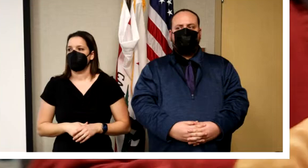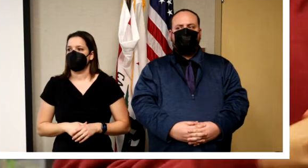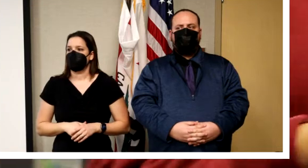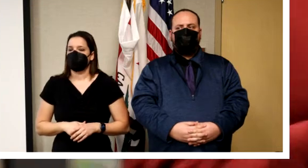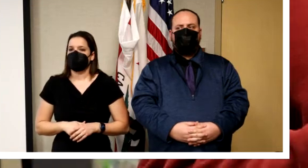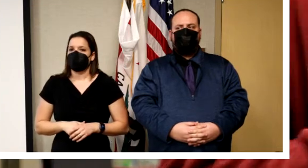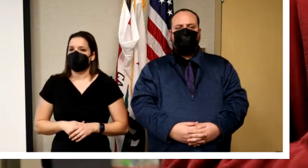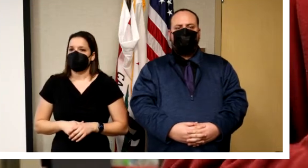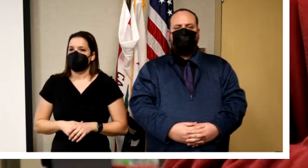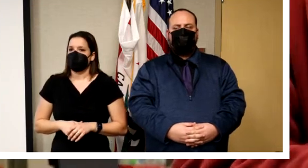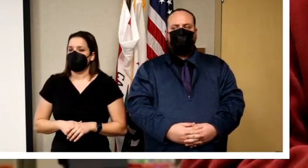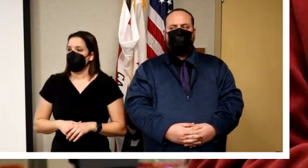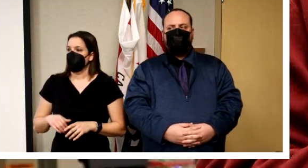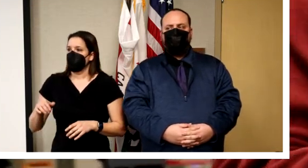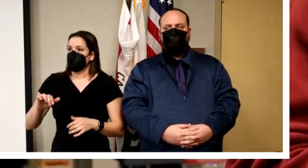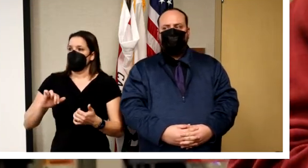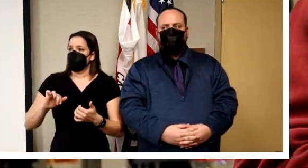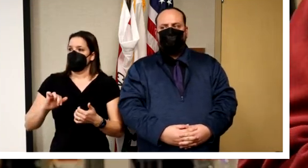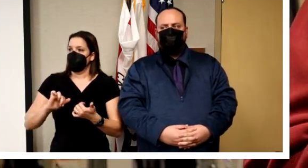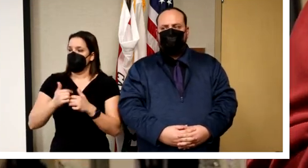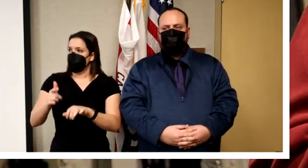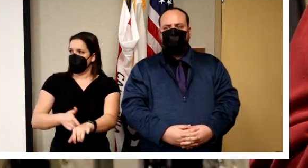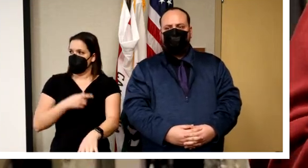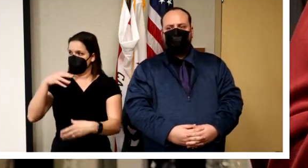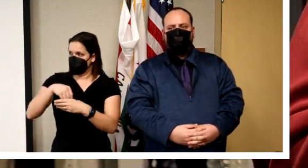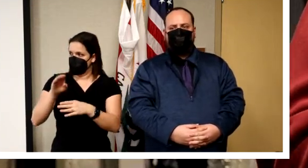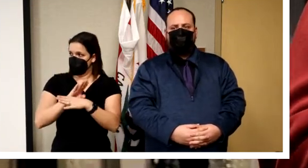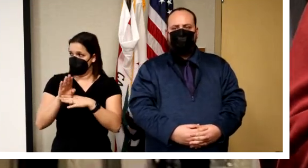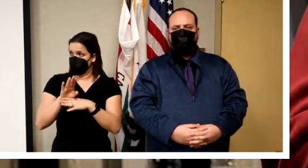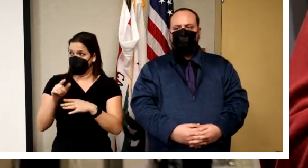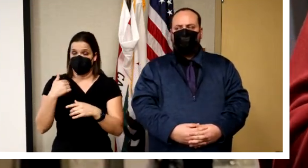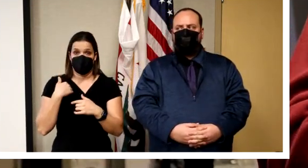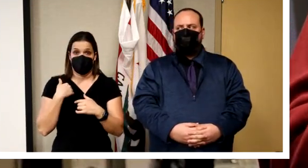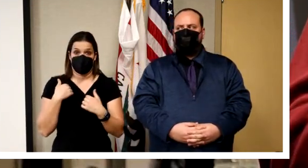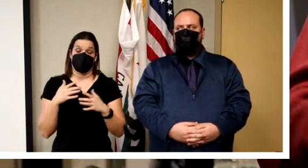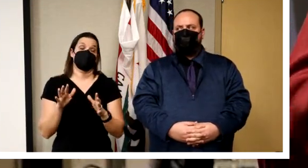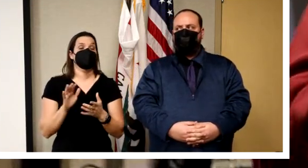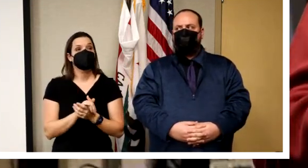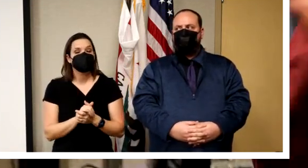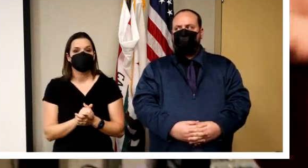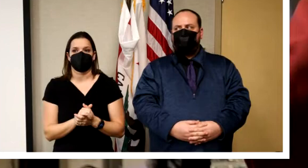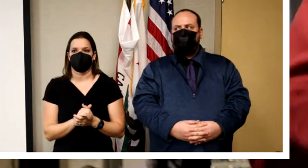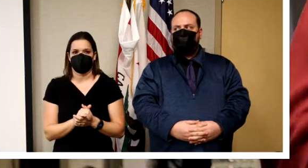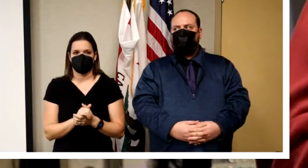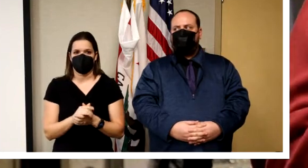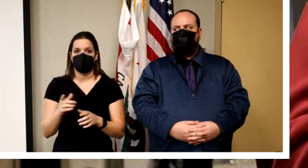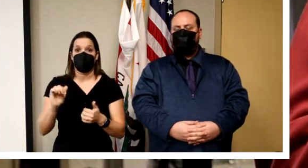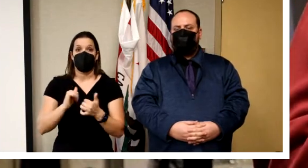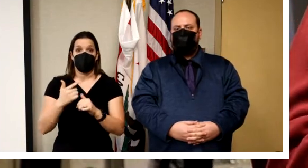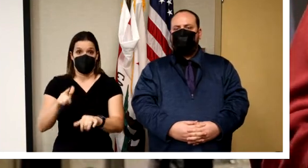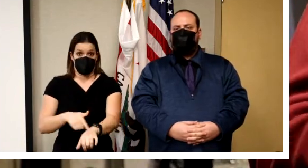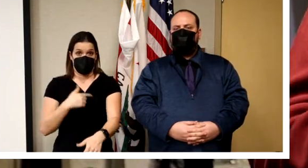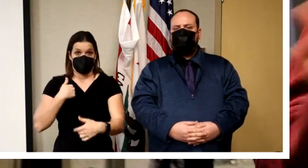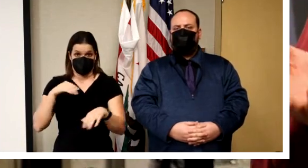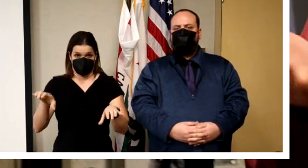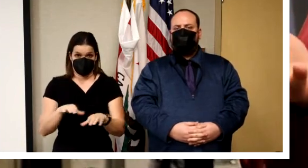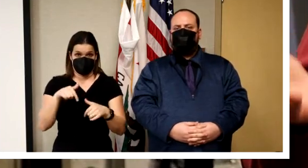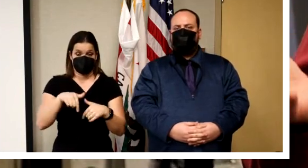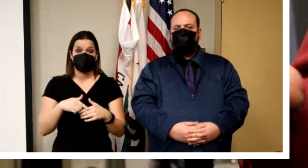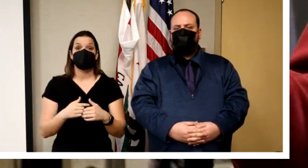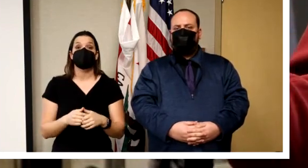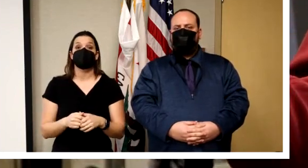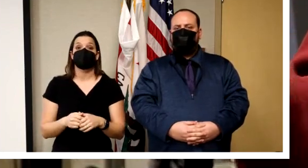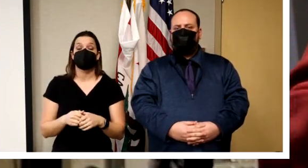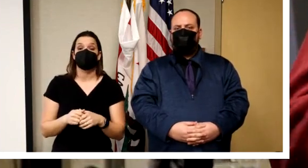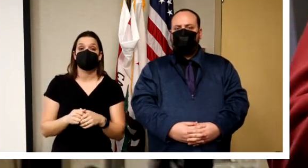Yes, ma'am. How long have you been in business? Well, I've been doing this, she asked how long I've been doing this. So my firm,